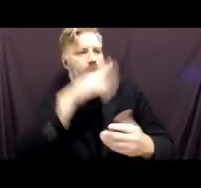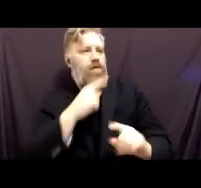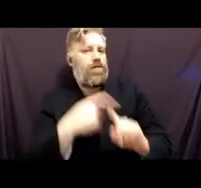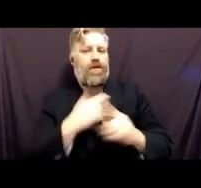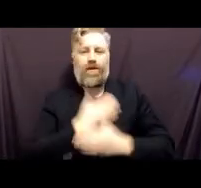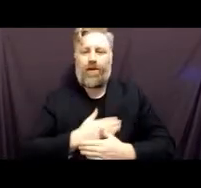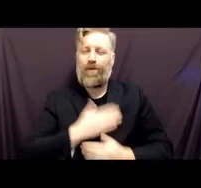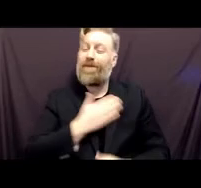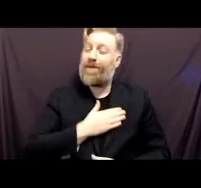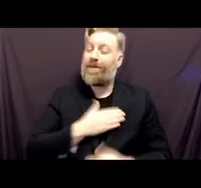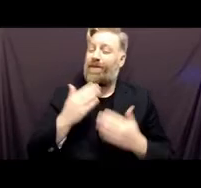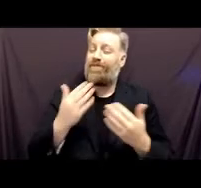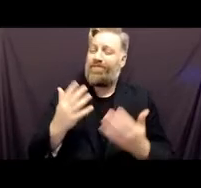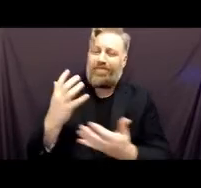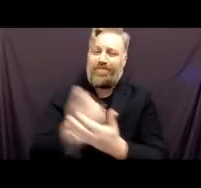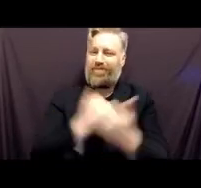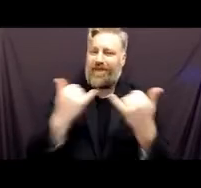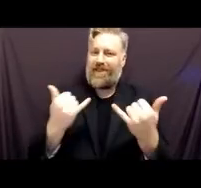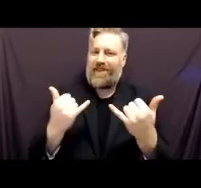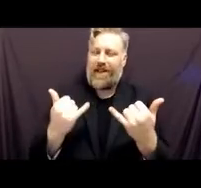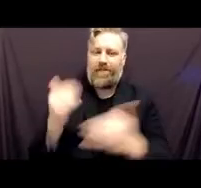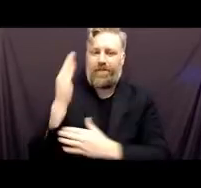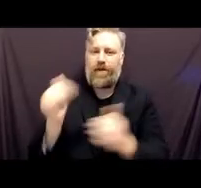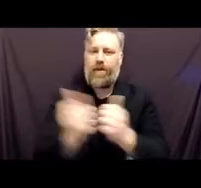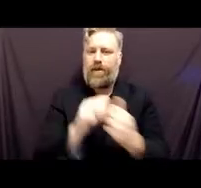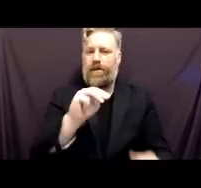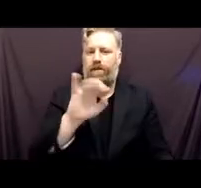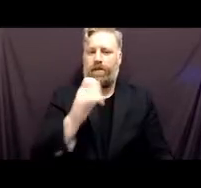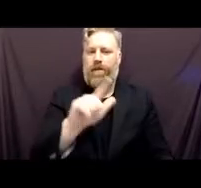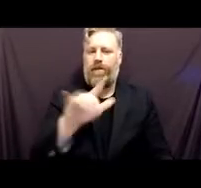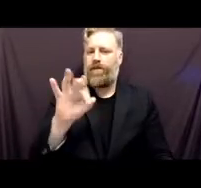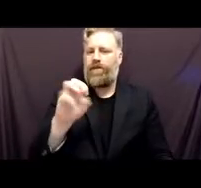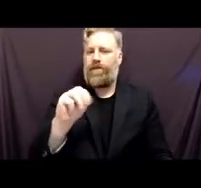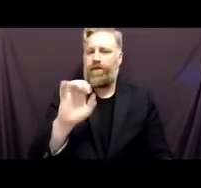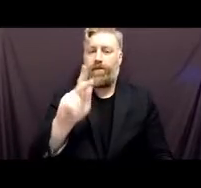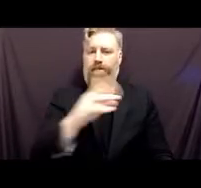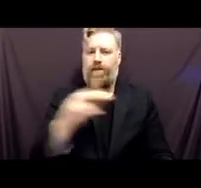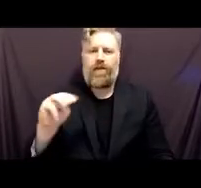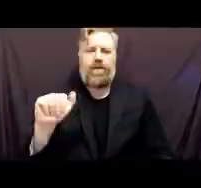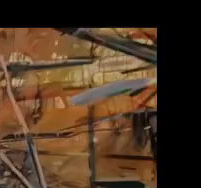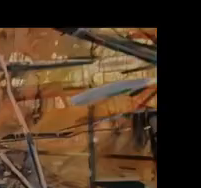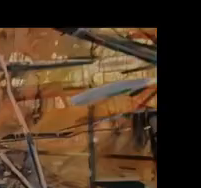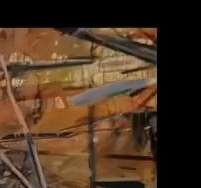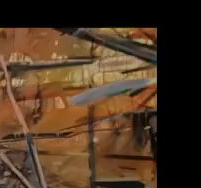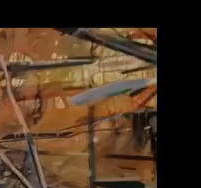enjoy today's presentation with Michael Fembek and Martin Essel. Have a great day.